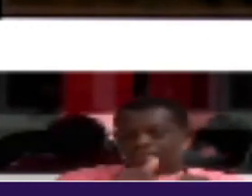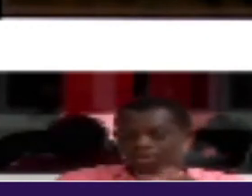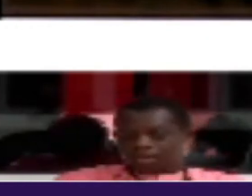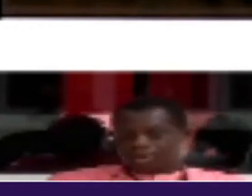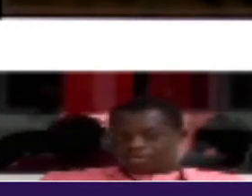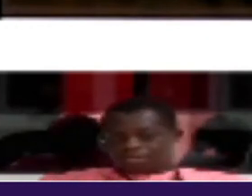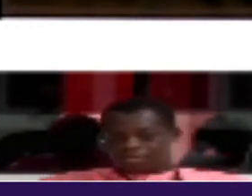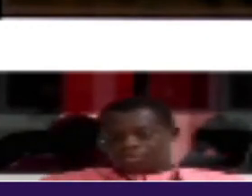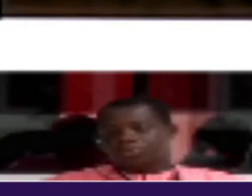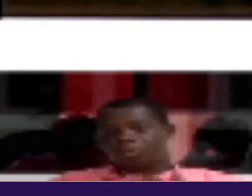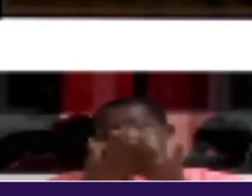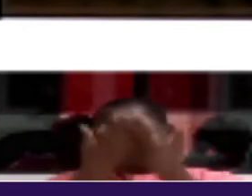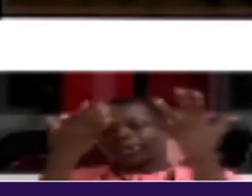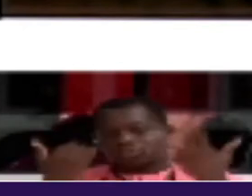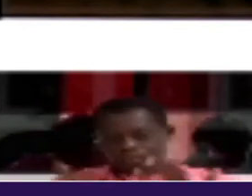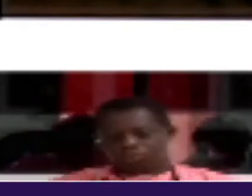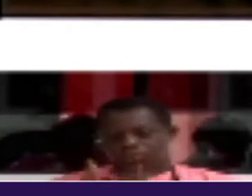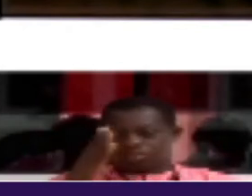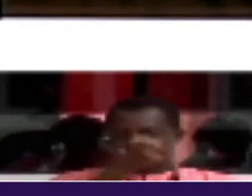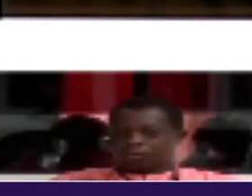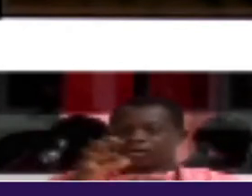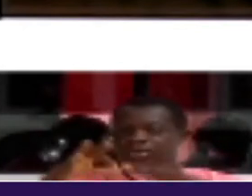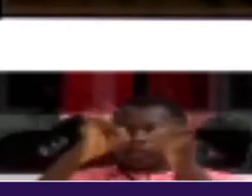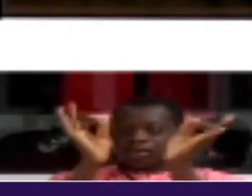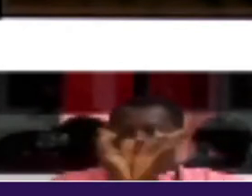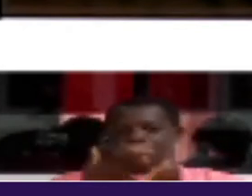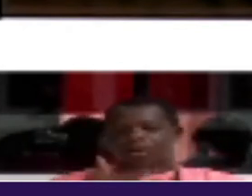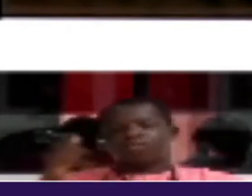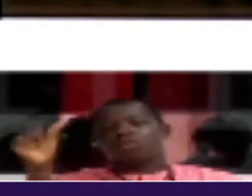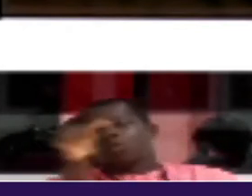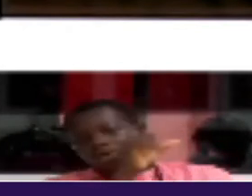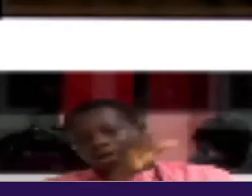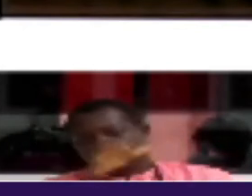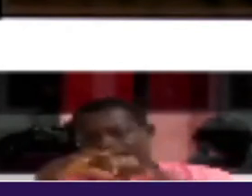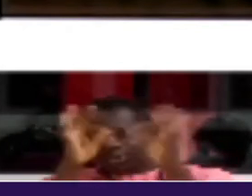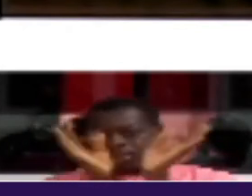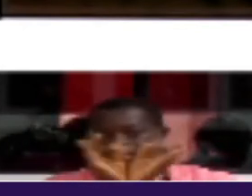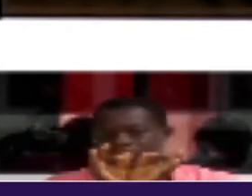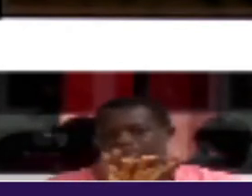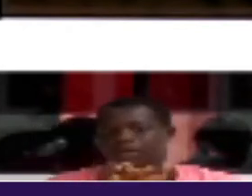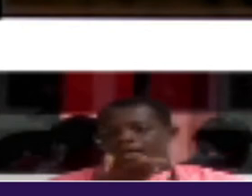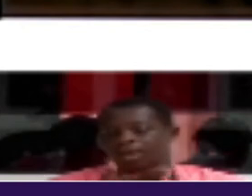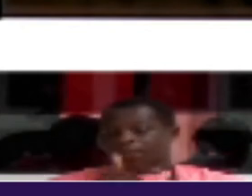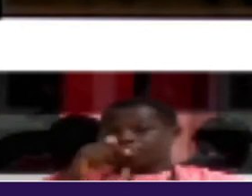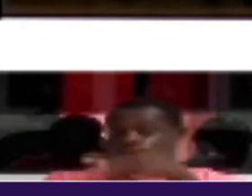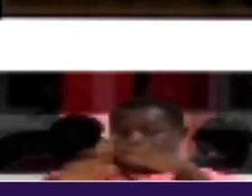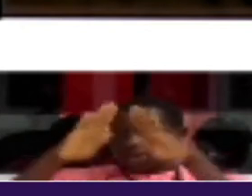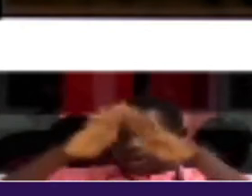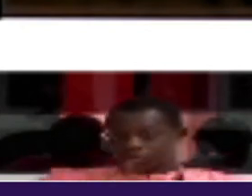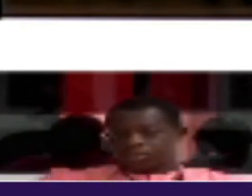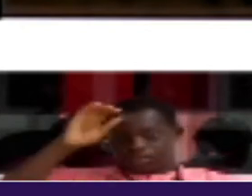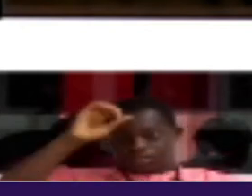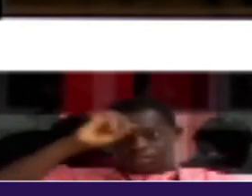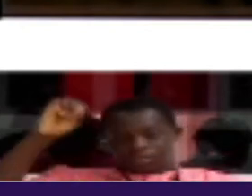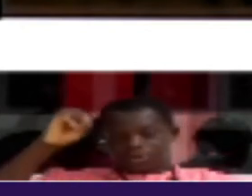people before this team, there were teams that were operating in the state house. And when I was in Fajara Barracks,